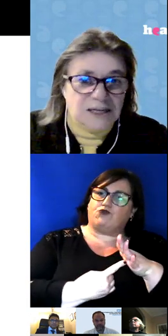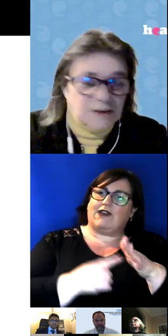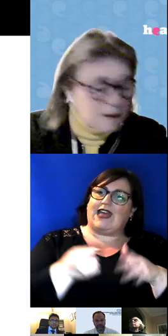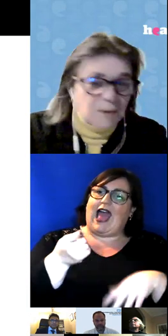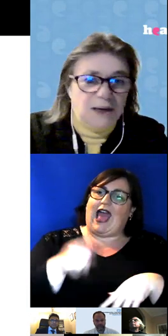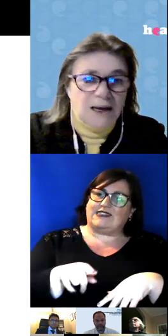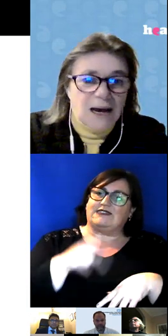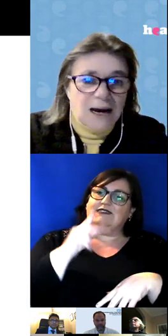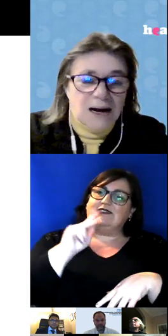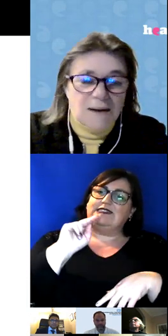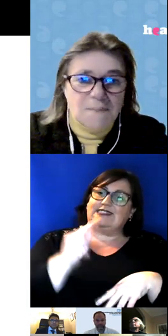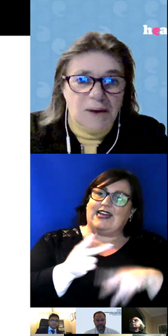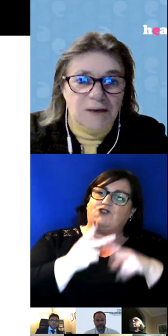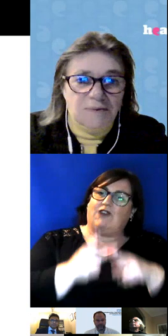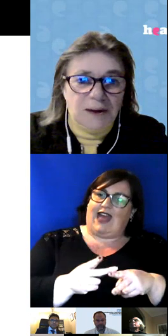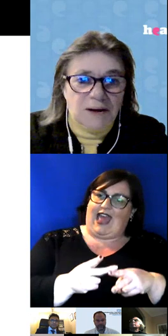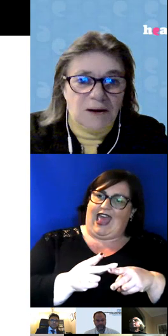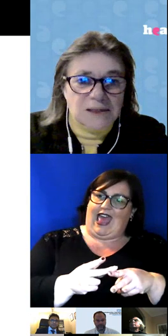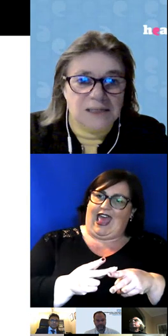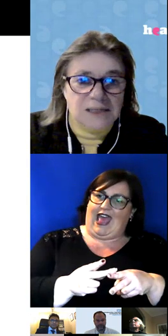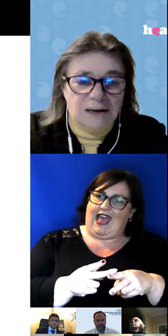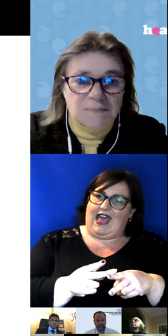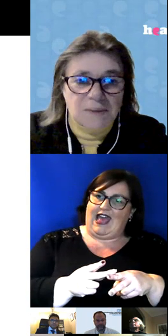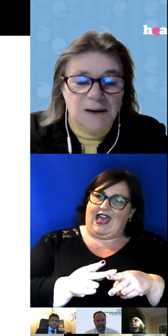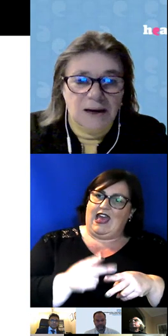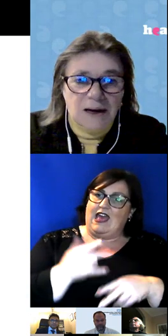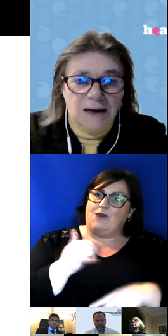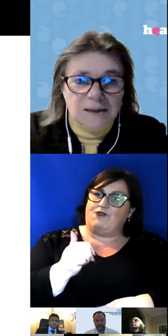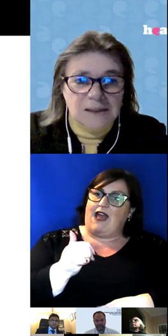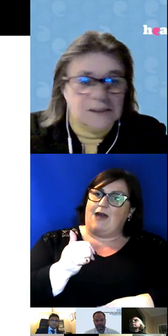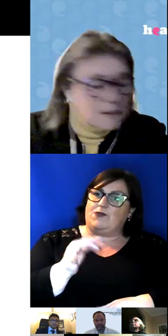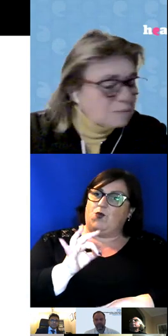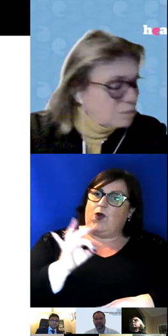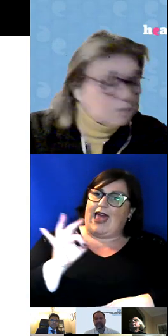question. So I think probably if we can ask